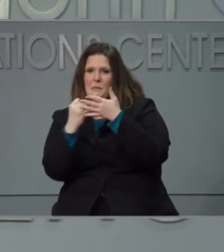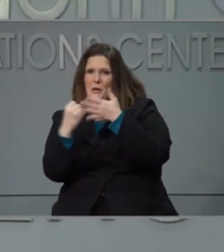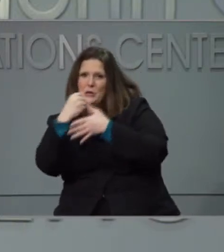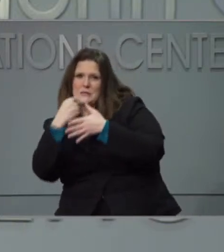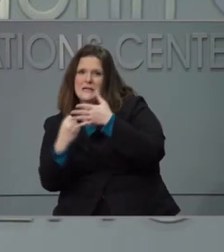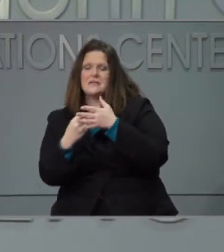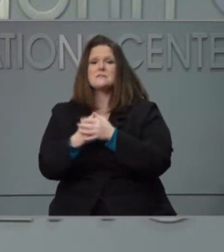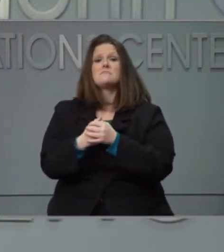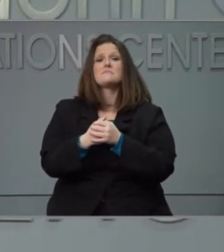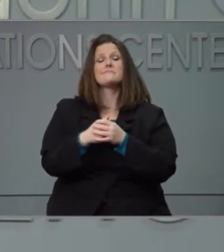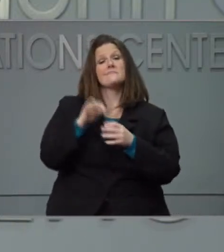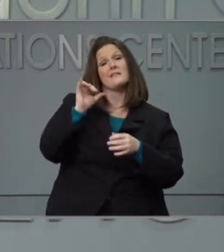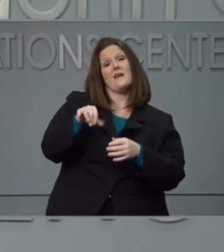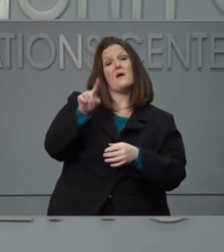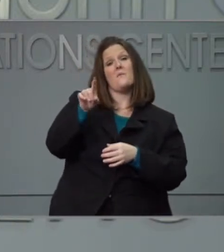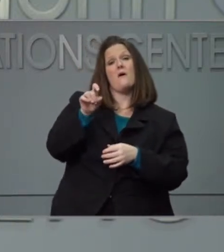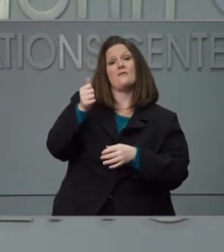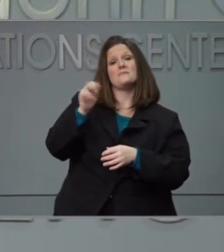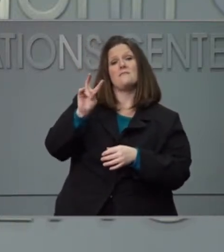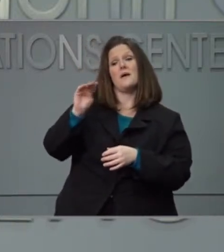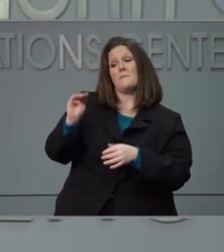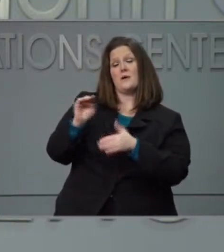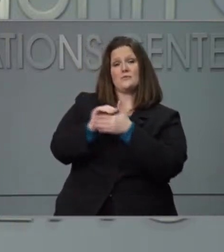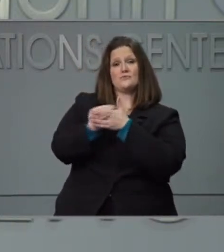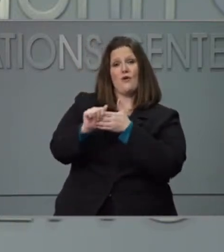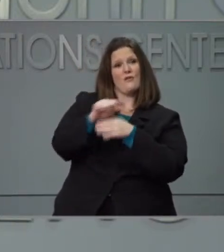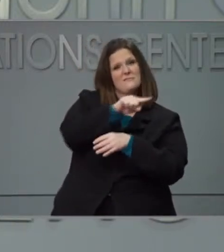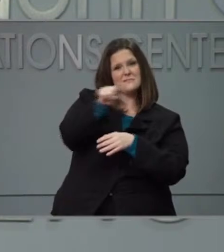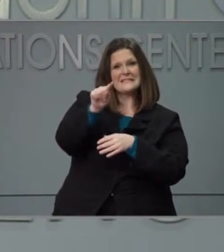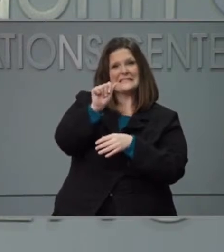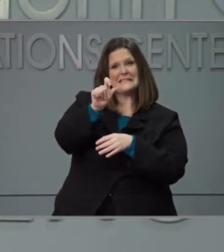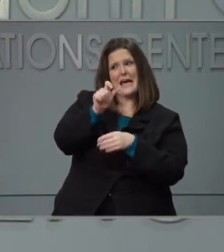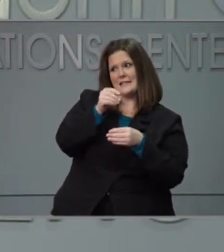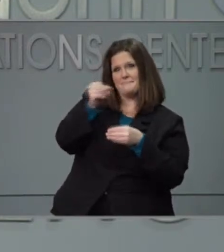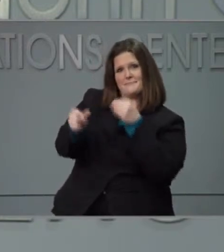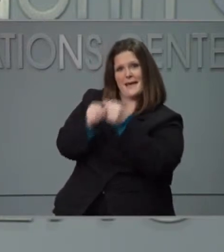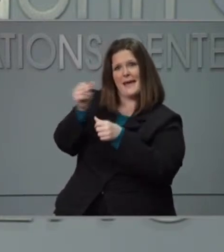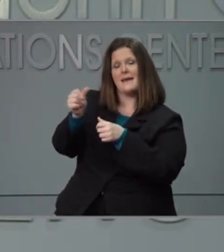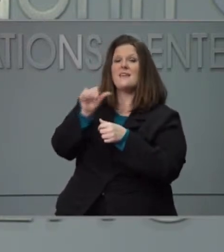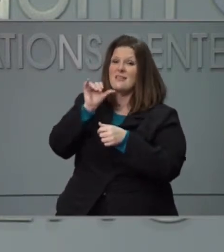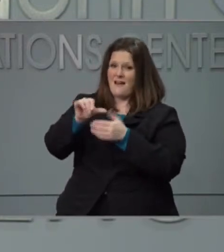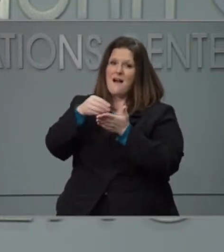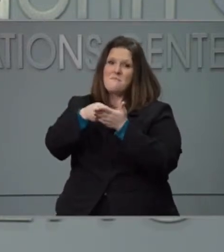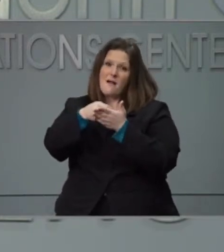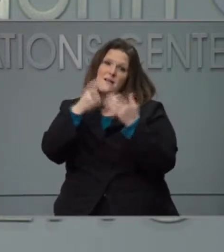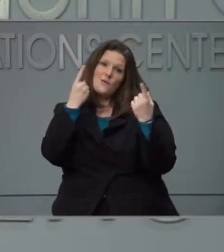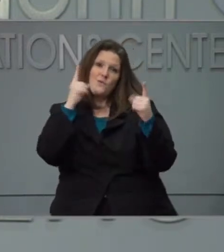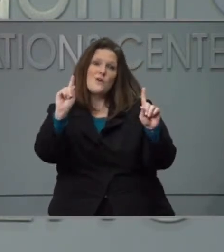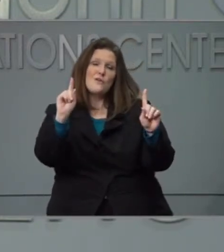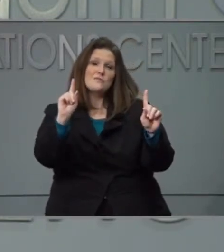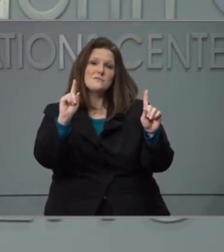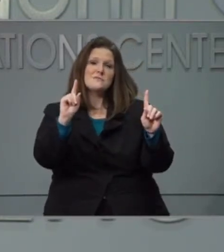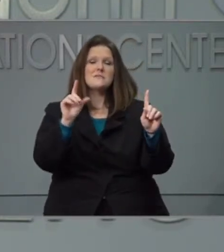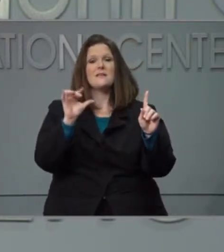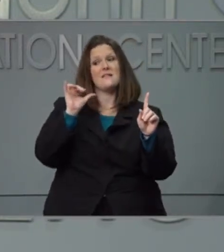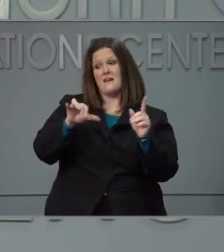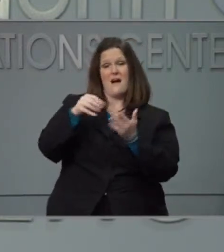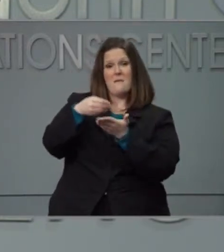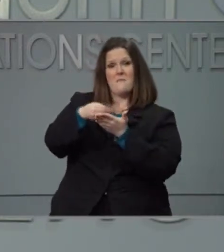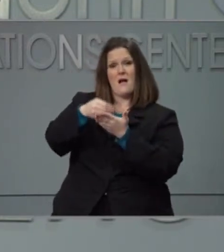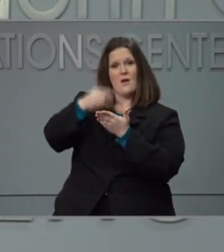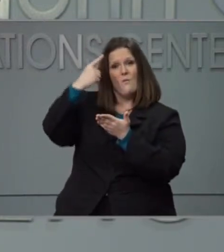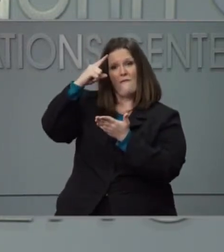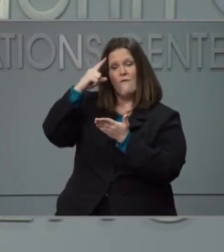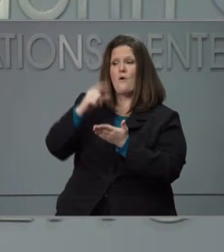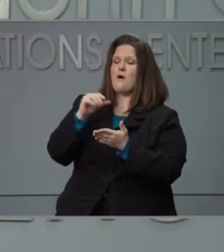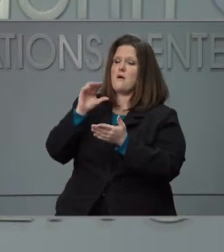assured that the $117 million HOPE program is having the desired effect, as help for these families